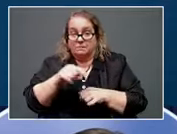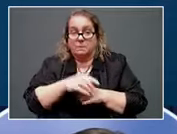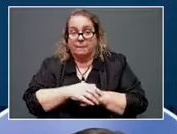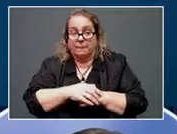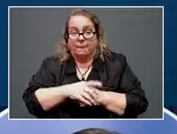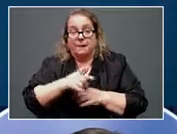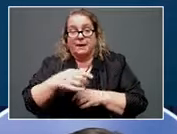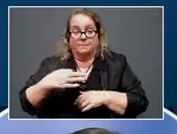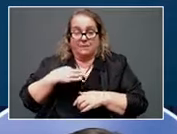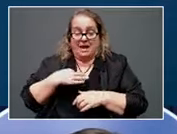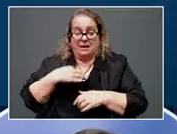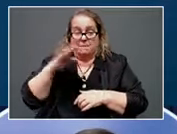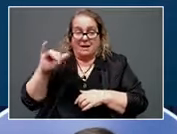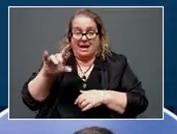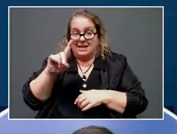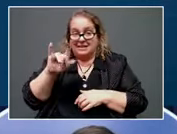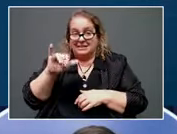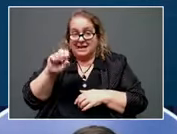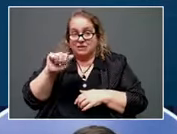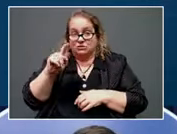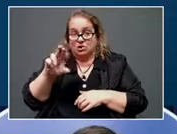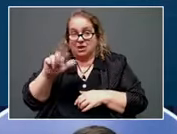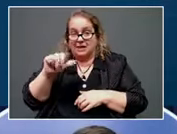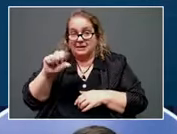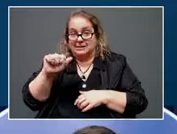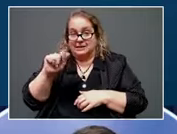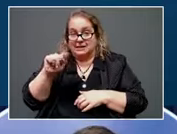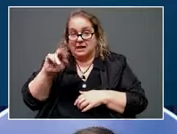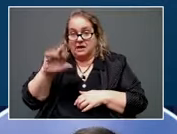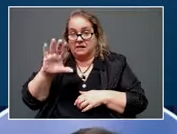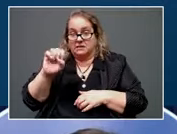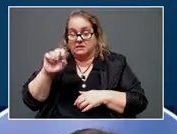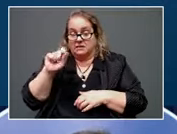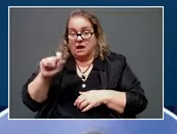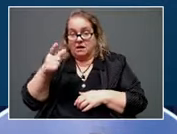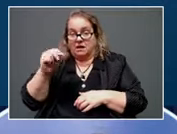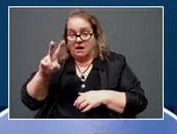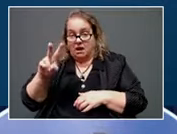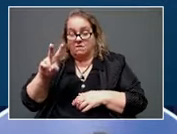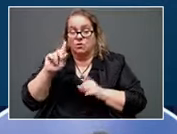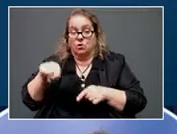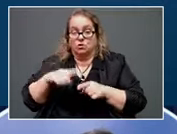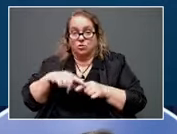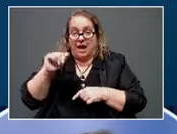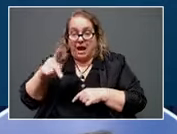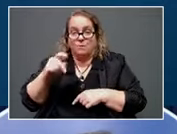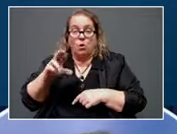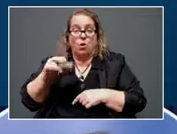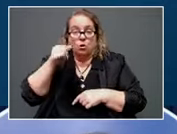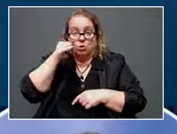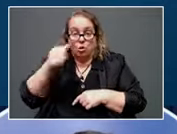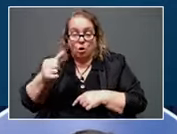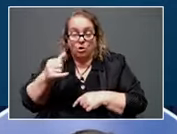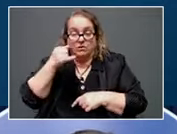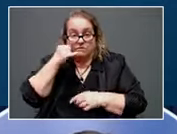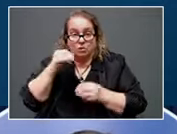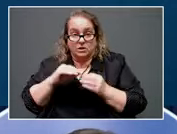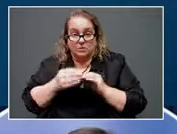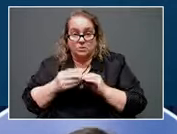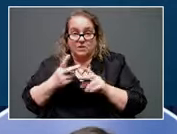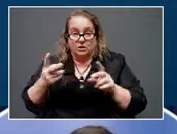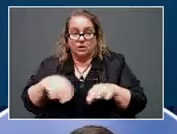by disasterassistance.gov, by going to the app, or by calling the phone number. March